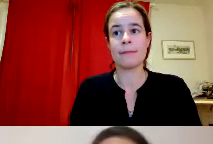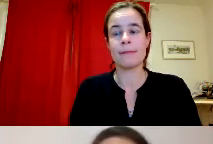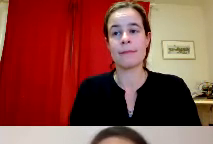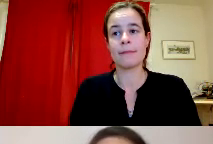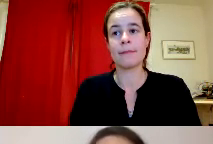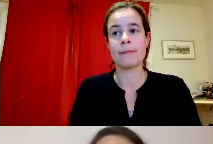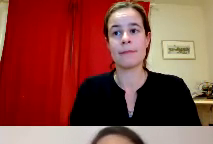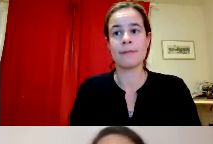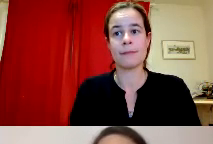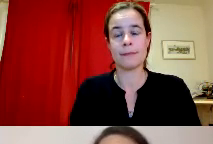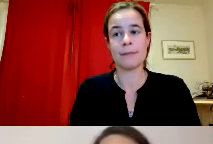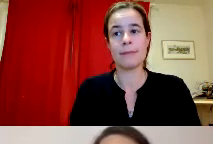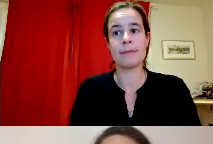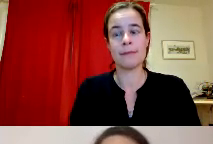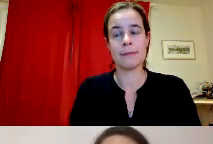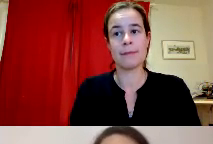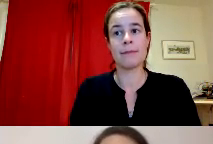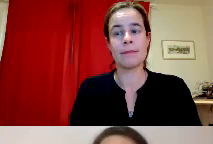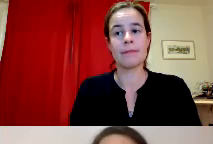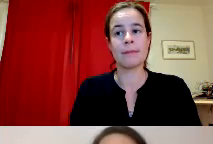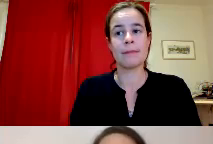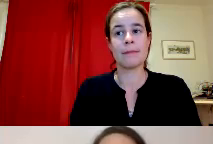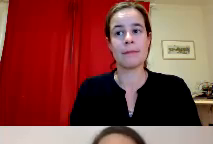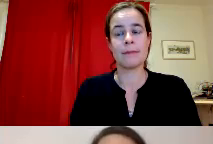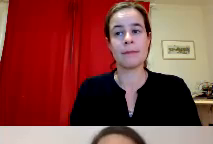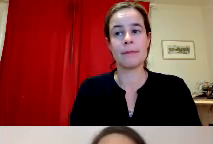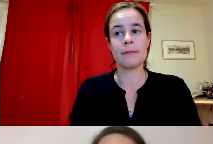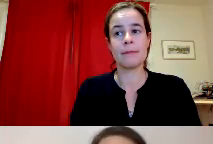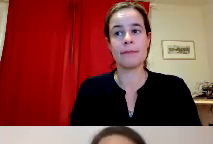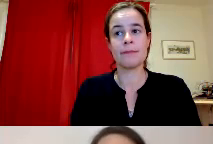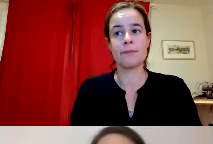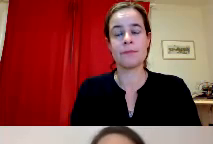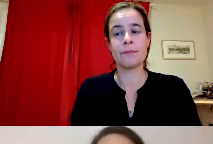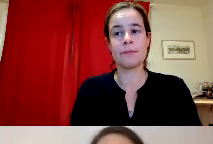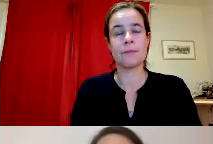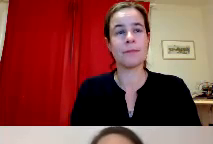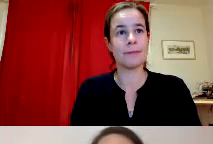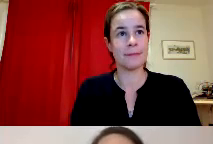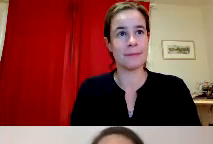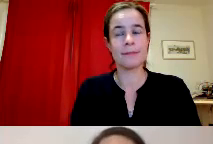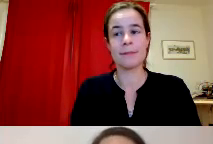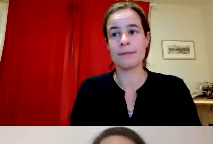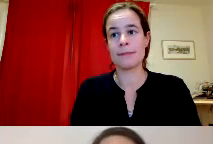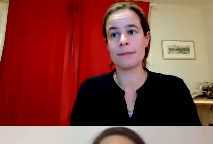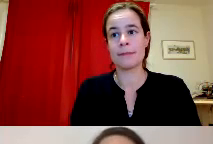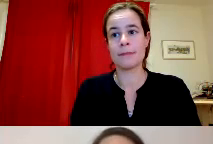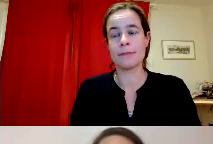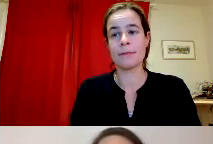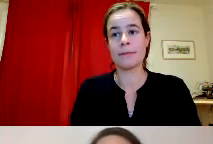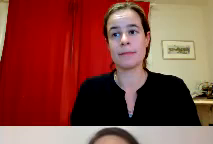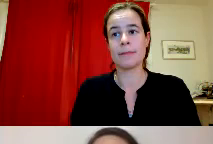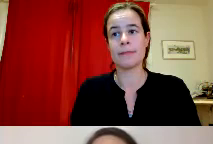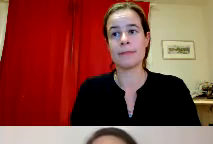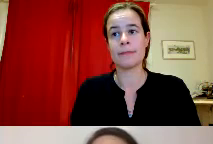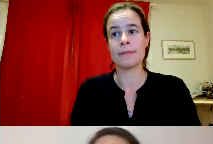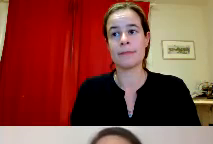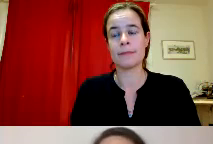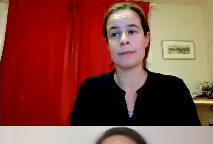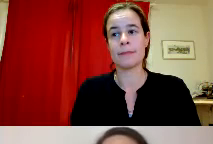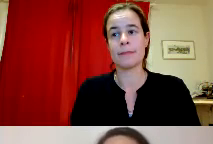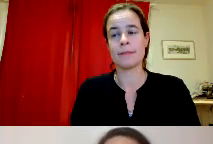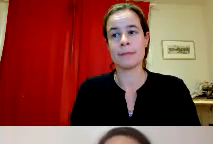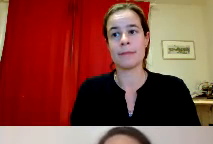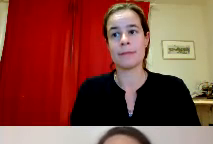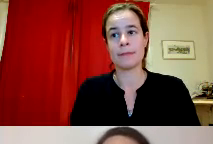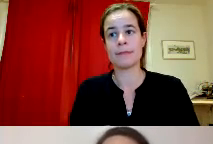formula feeders, we found this overarching theme of guilt and shame. So this mom sums it up really nicely, and she says, I find it